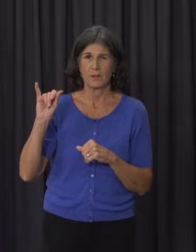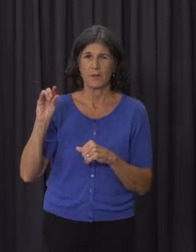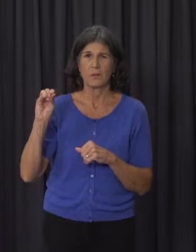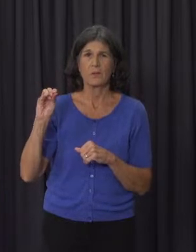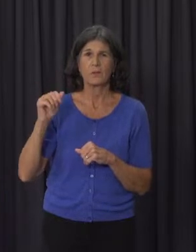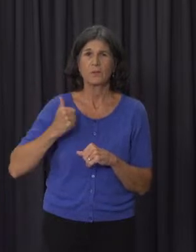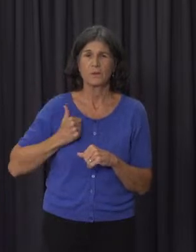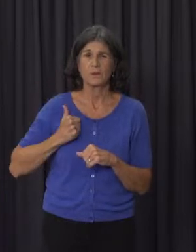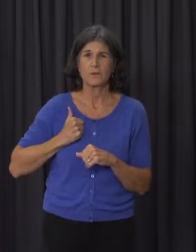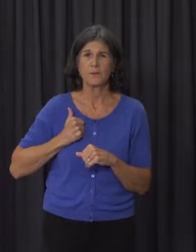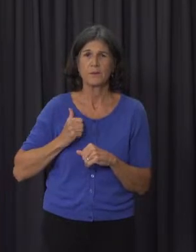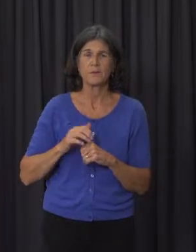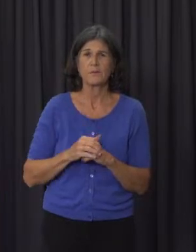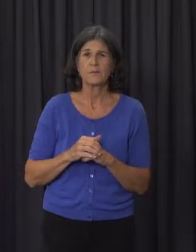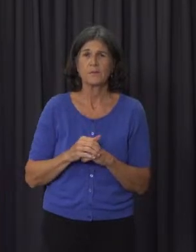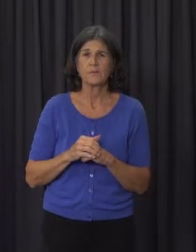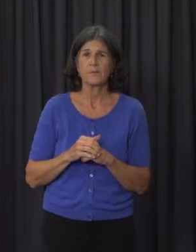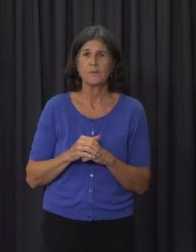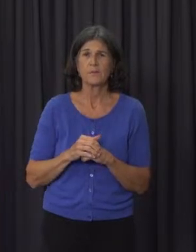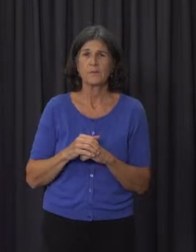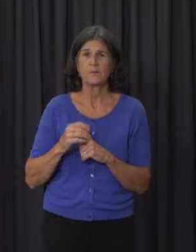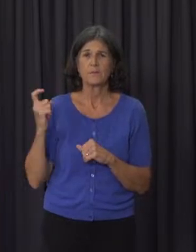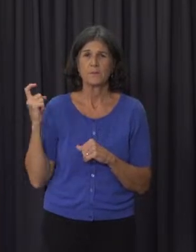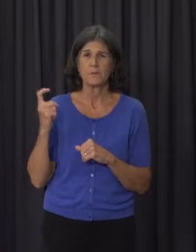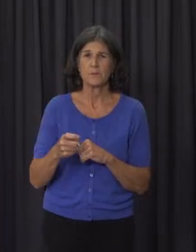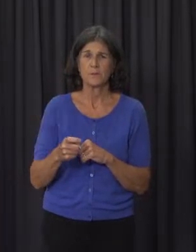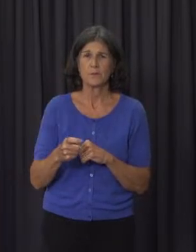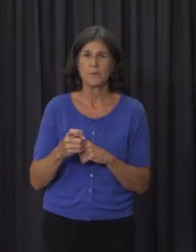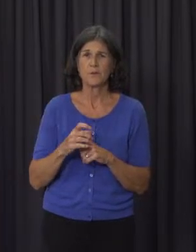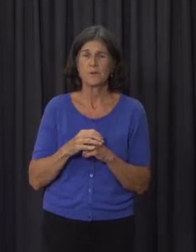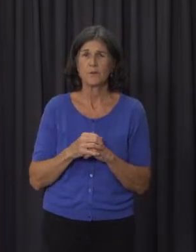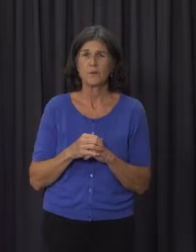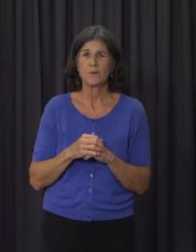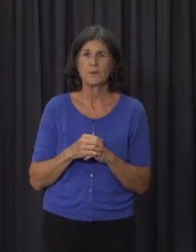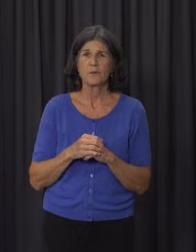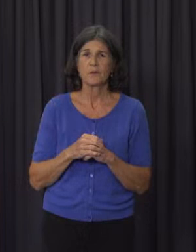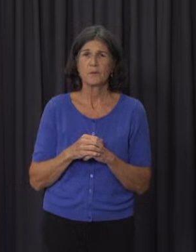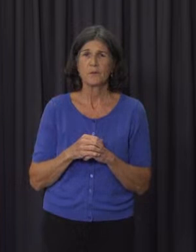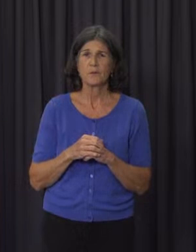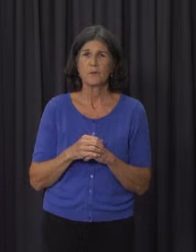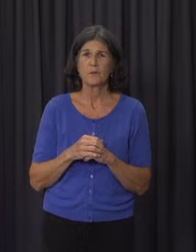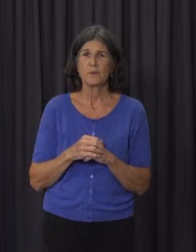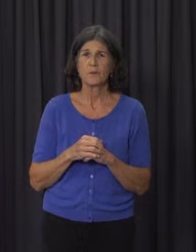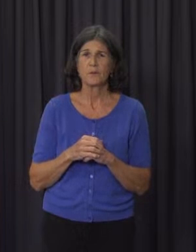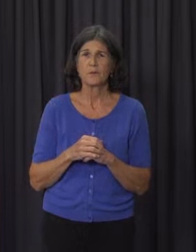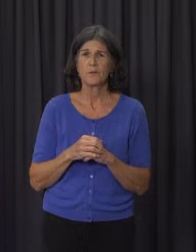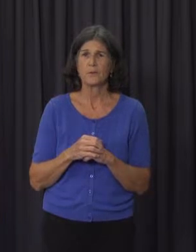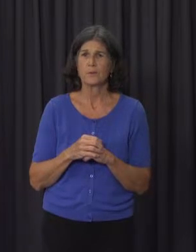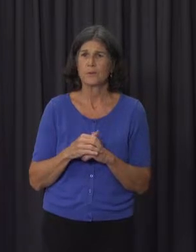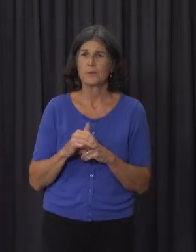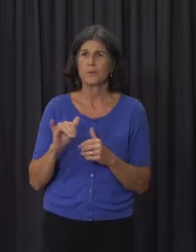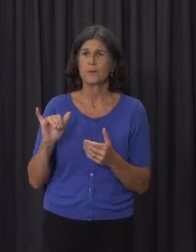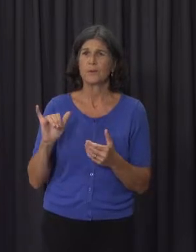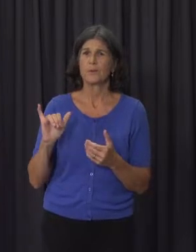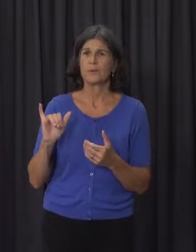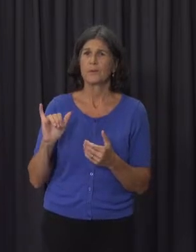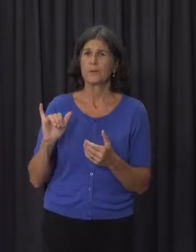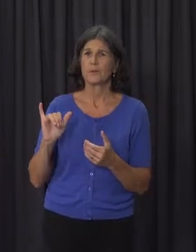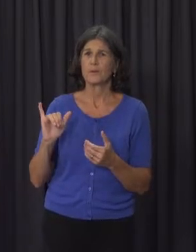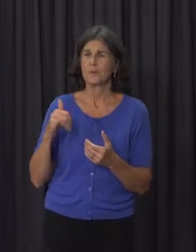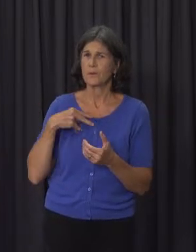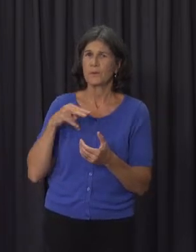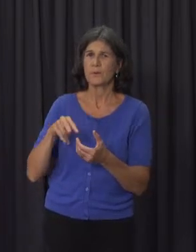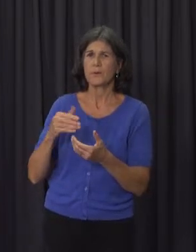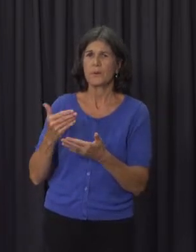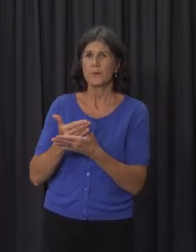Hi everyone. While we're at it, we're just hearing of a new emergency alert and evacuation alert for Leduc County. I'm